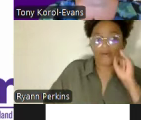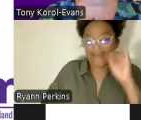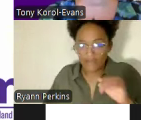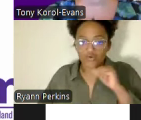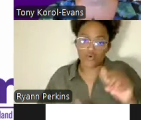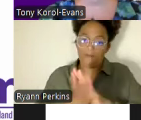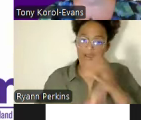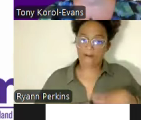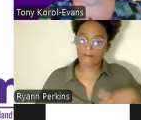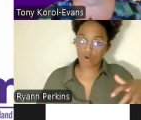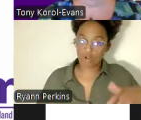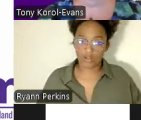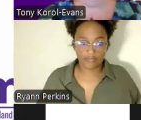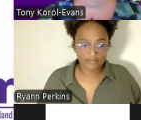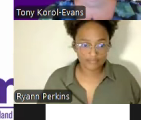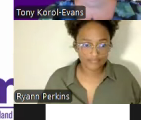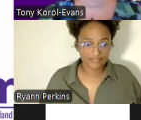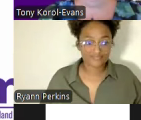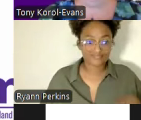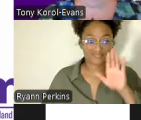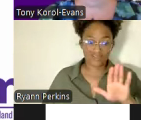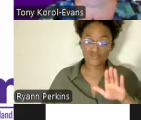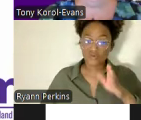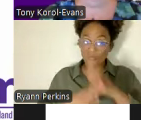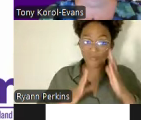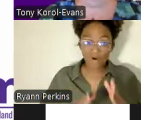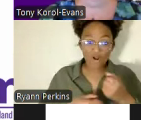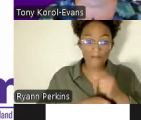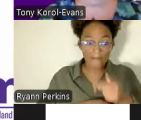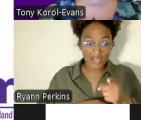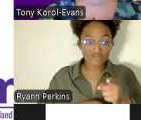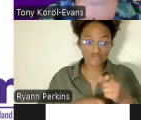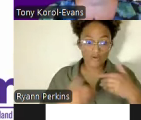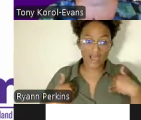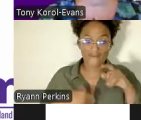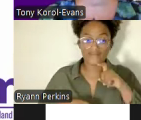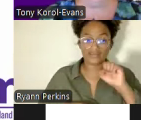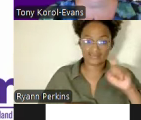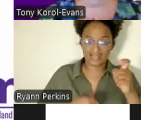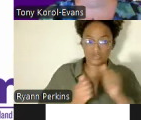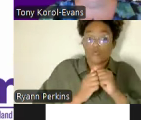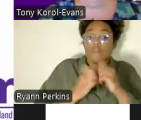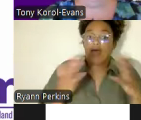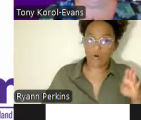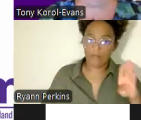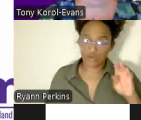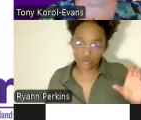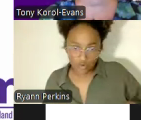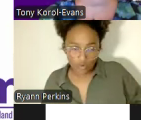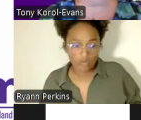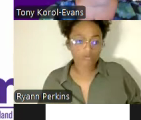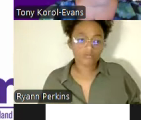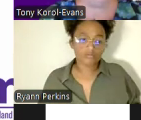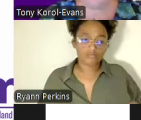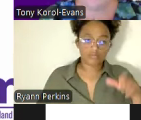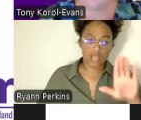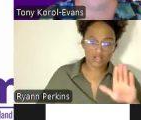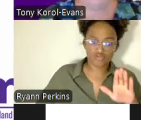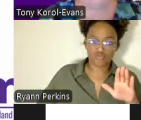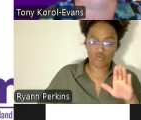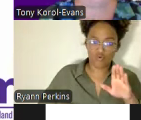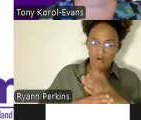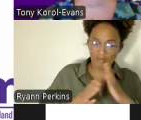made you have sex when you did not want to? Right? These are really important screening questions. You should